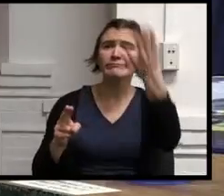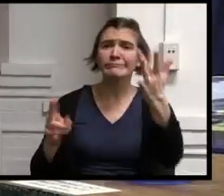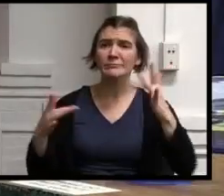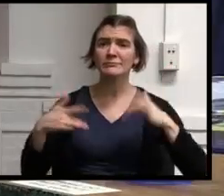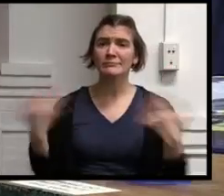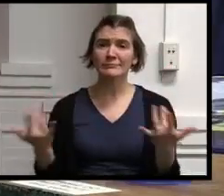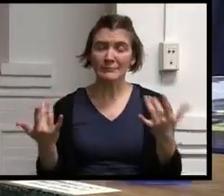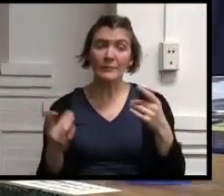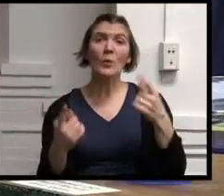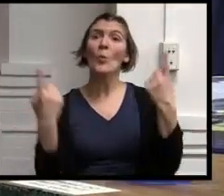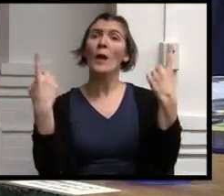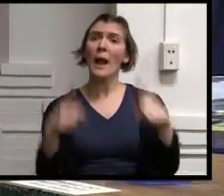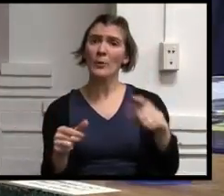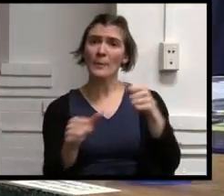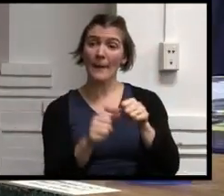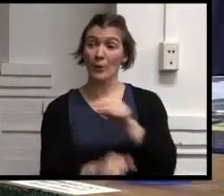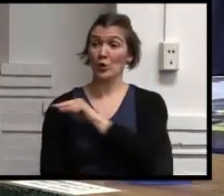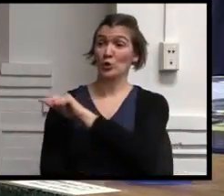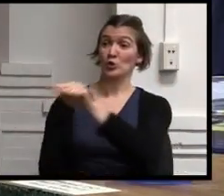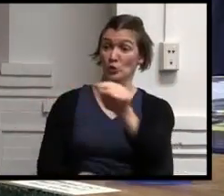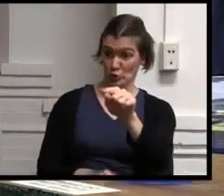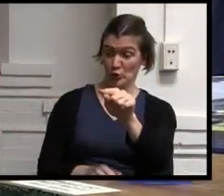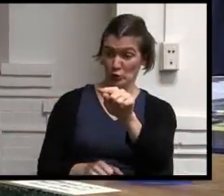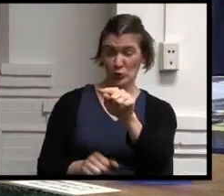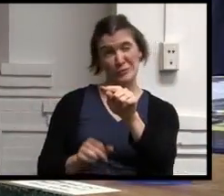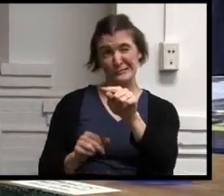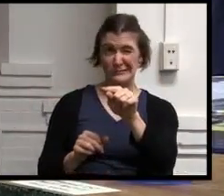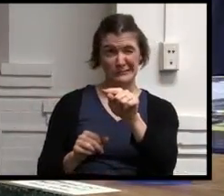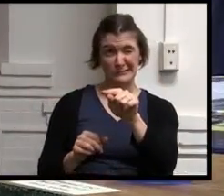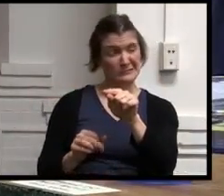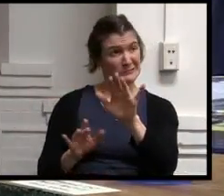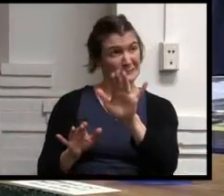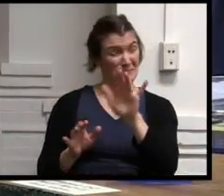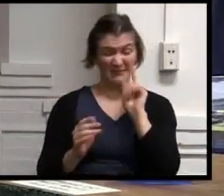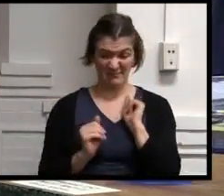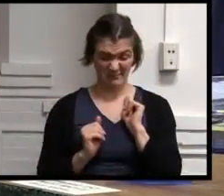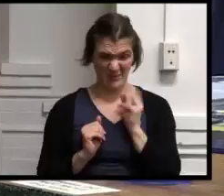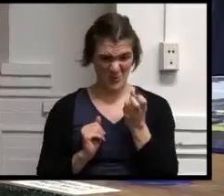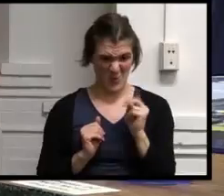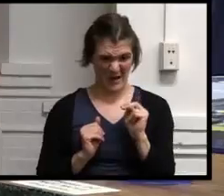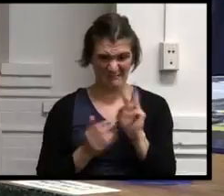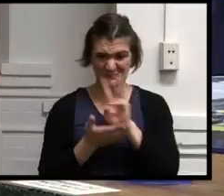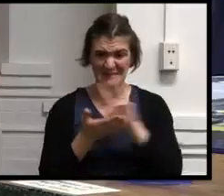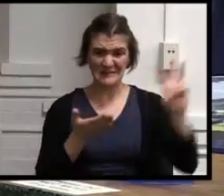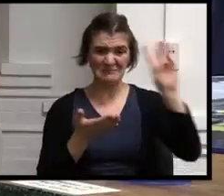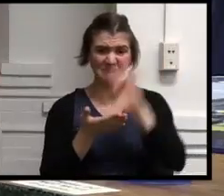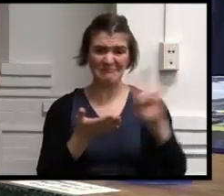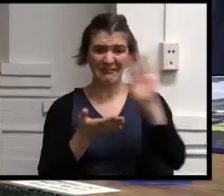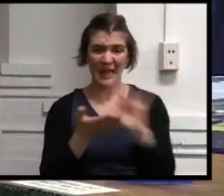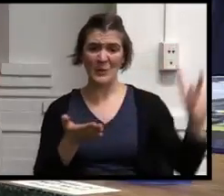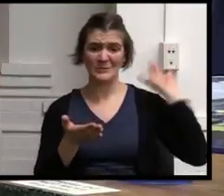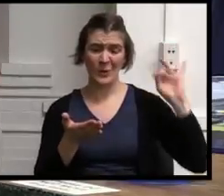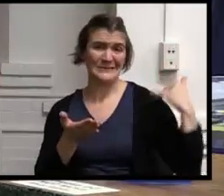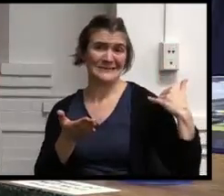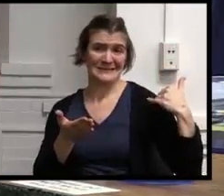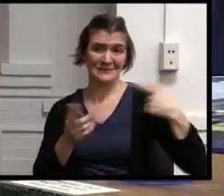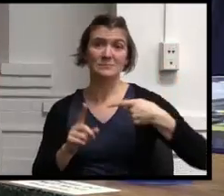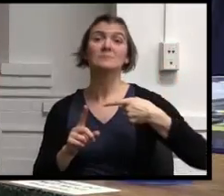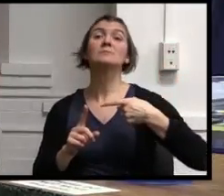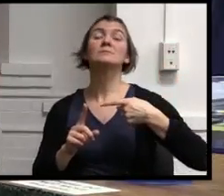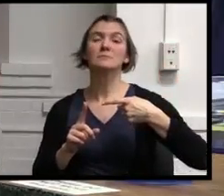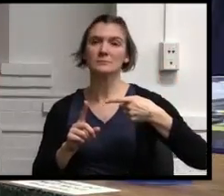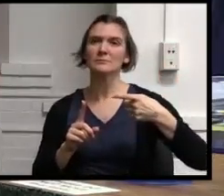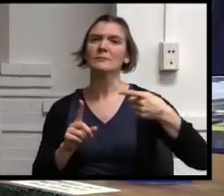the request that you approved. You'll recall about 6, maybe as long as 8 weeks ago, we had